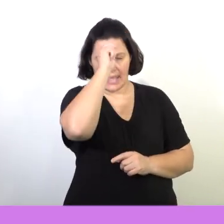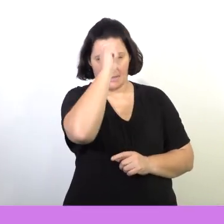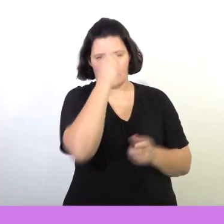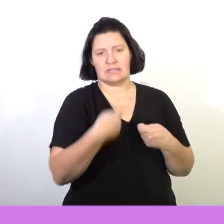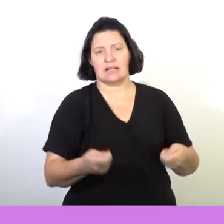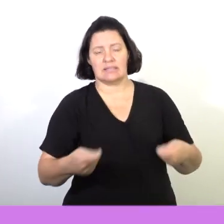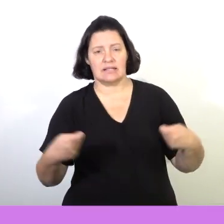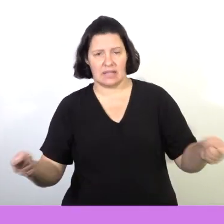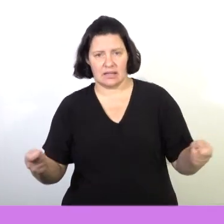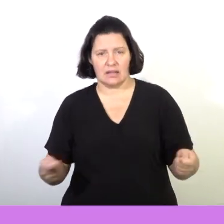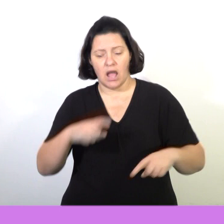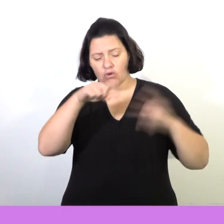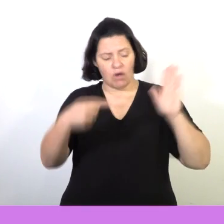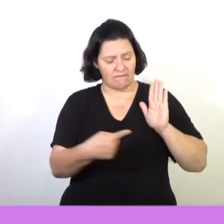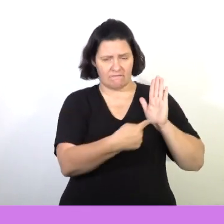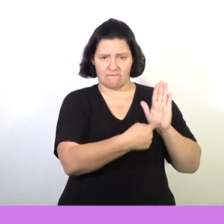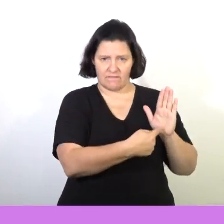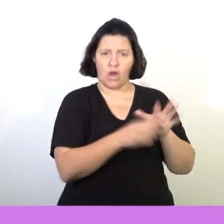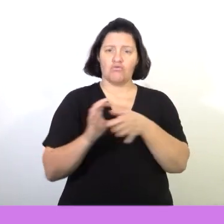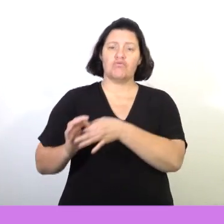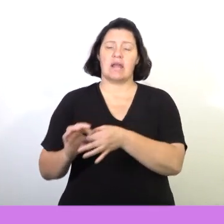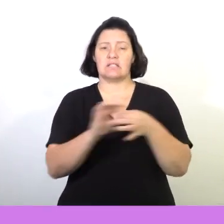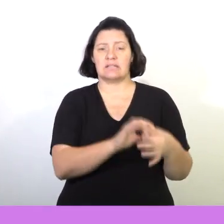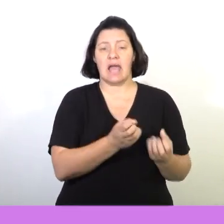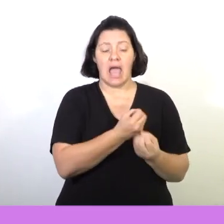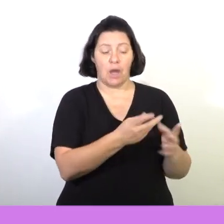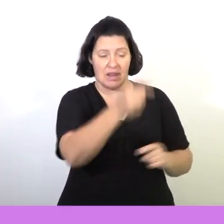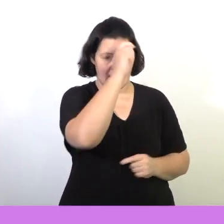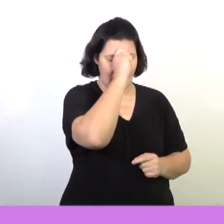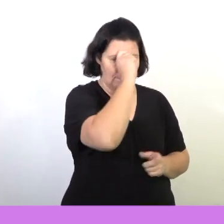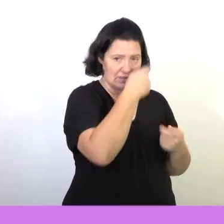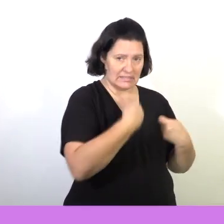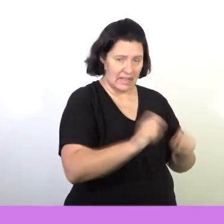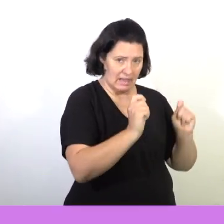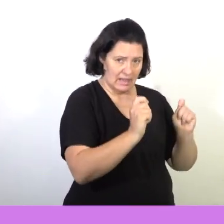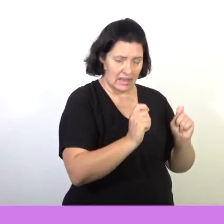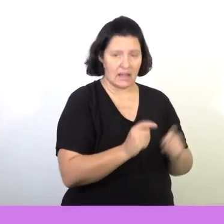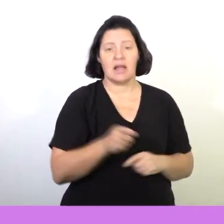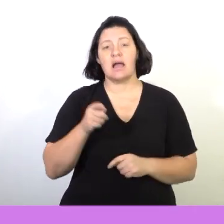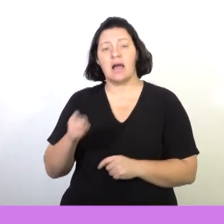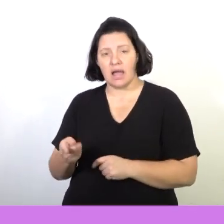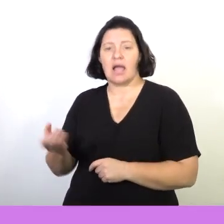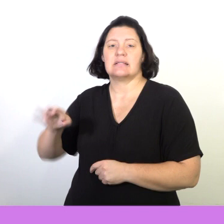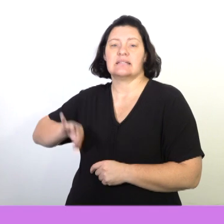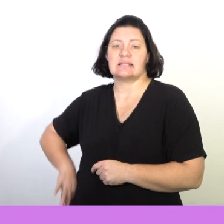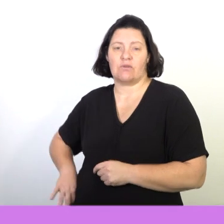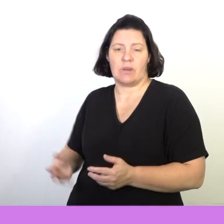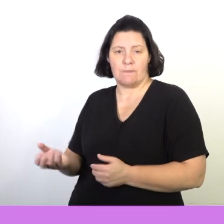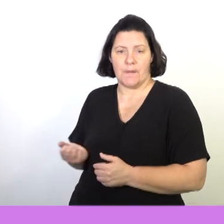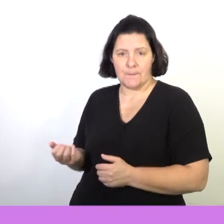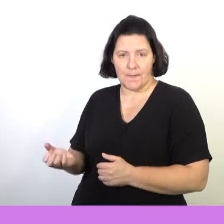caps. The graph below indicates the relationship between the number of caps sold and the